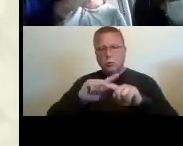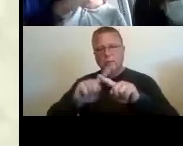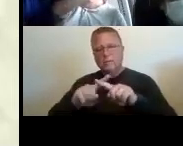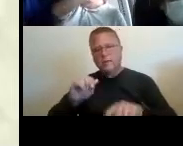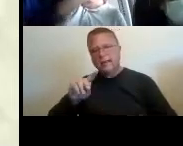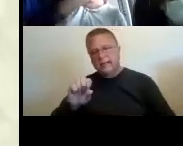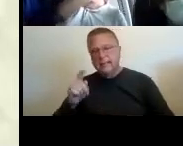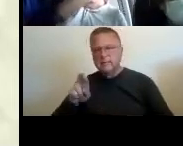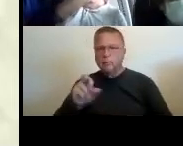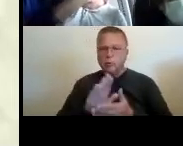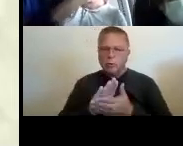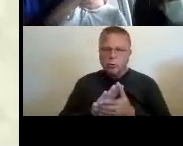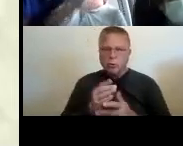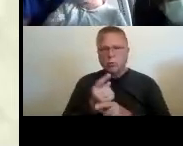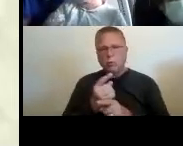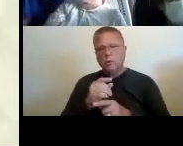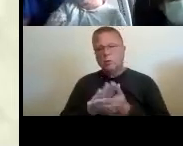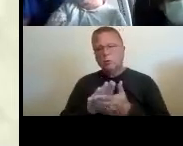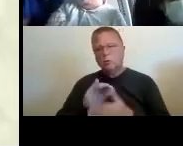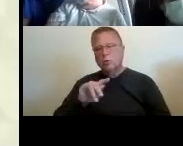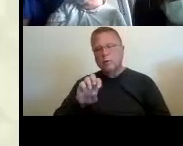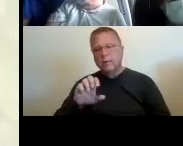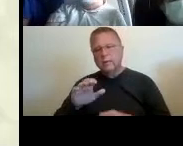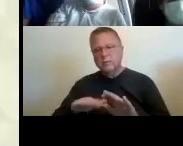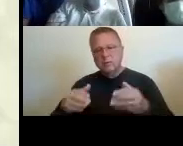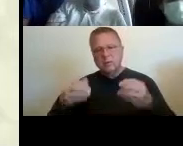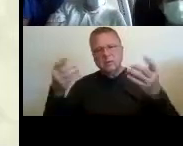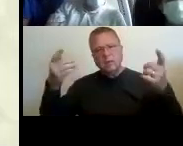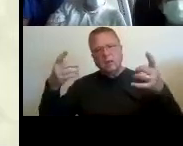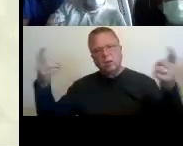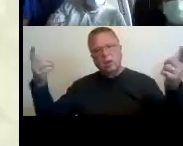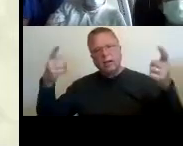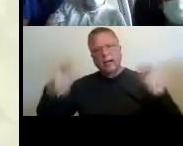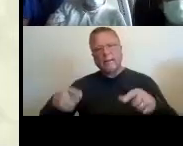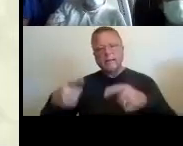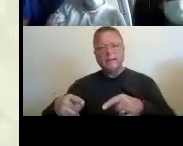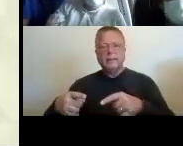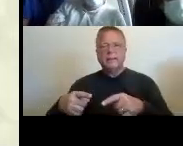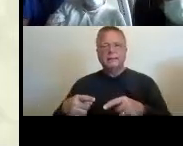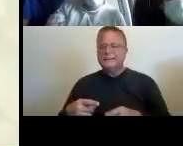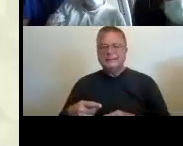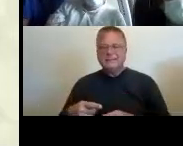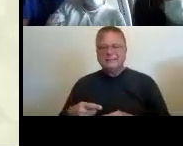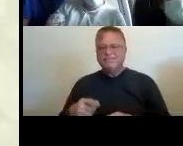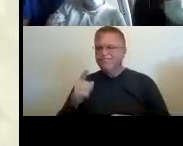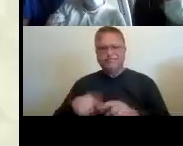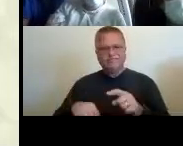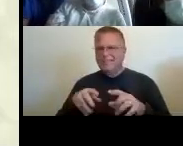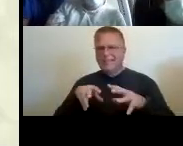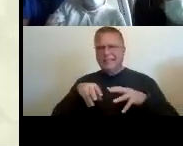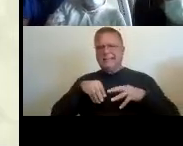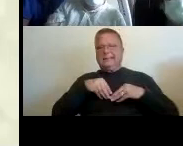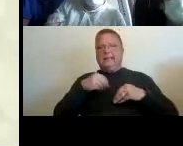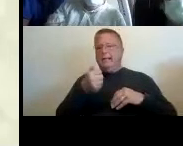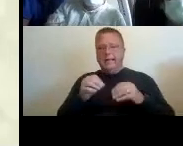regular school age children. There's so much going on that it can't take any more congestion. And I mean, I